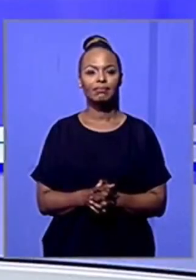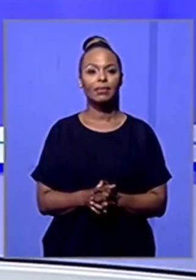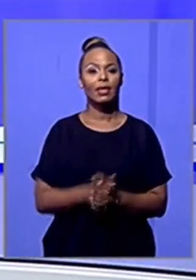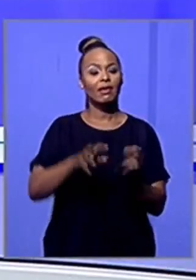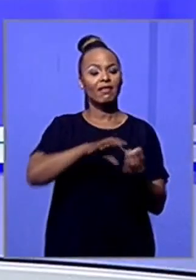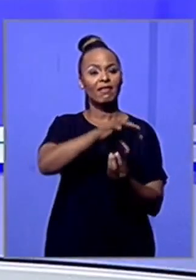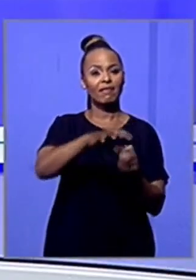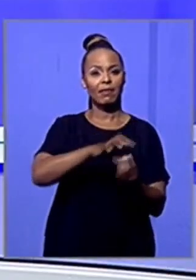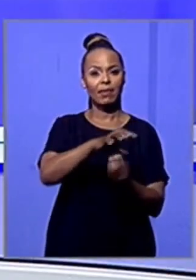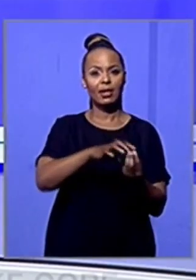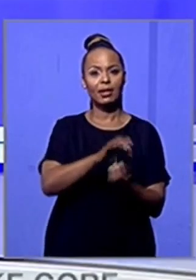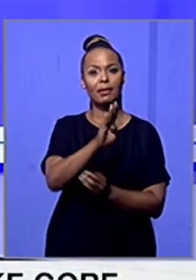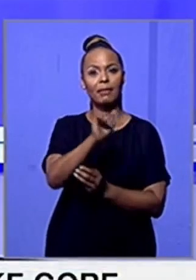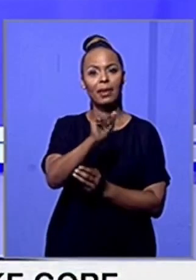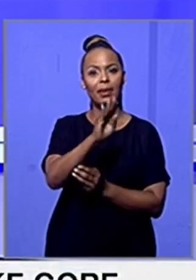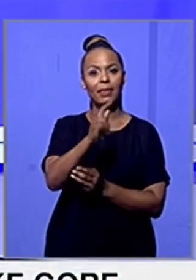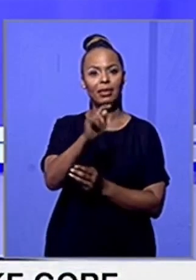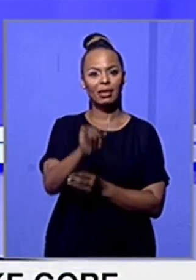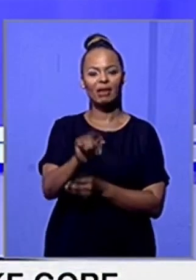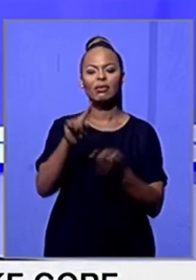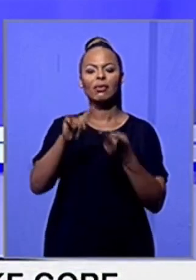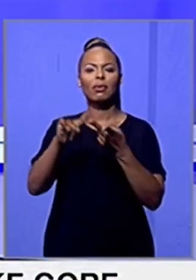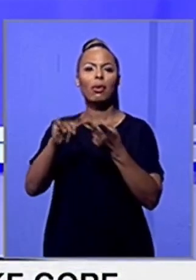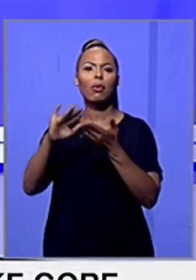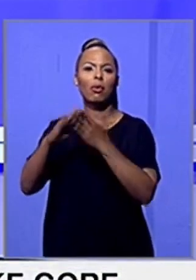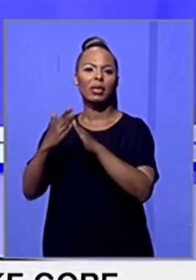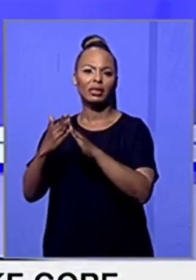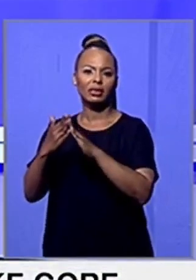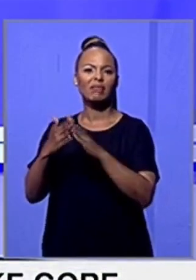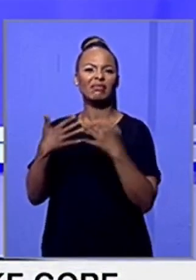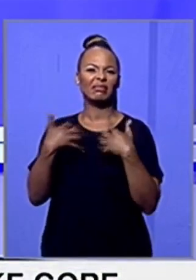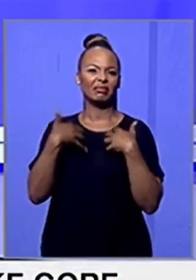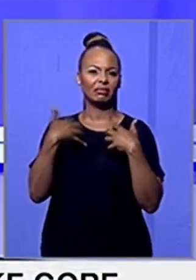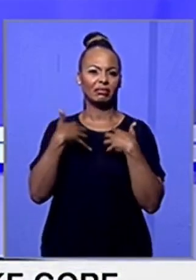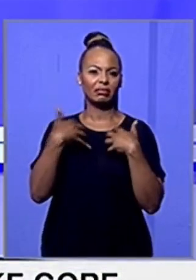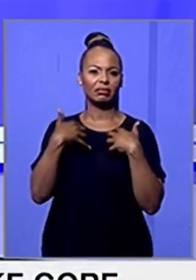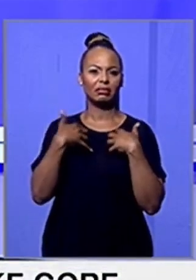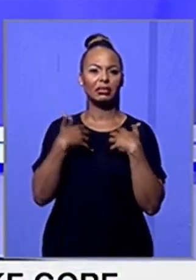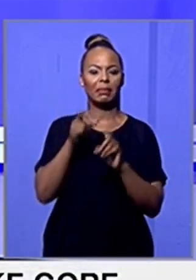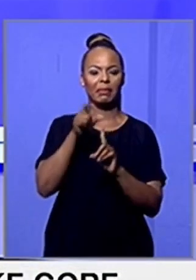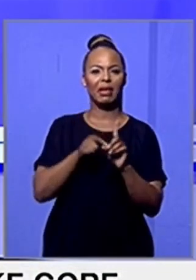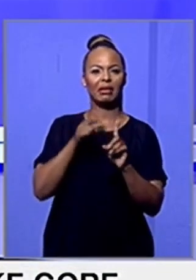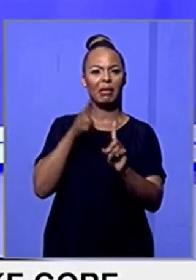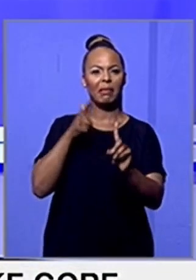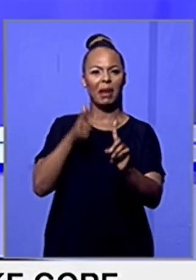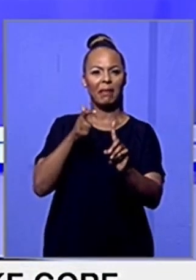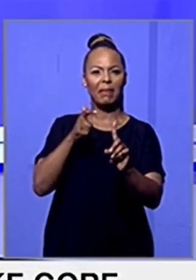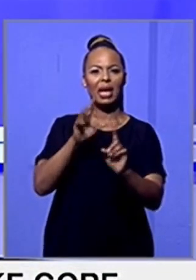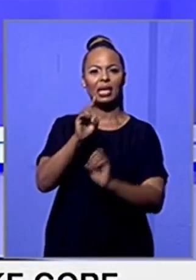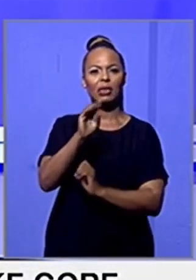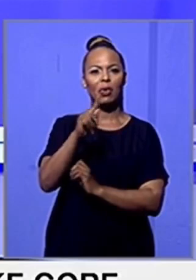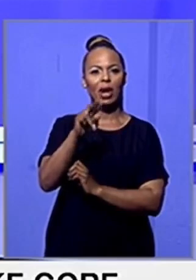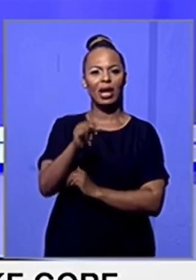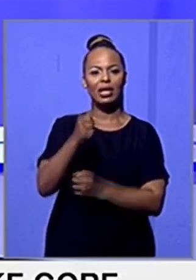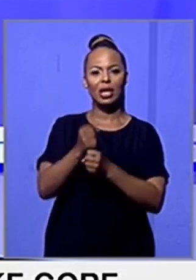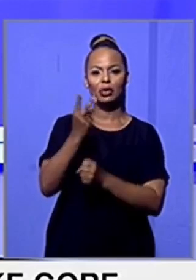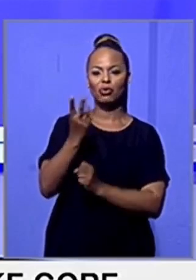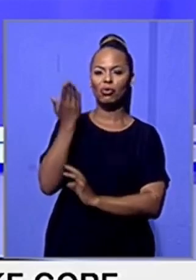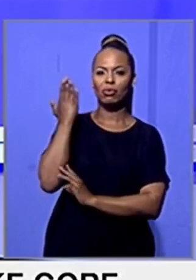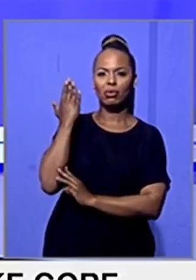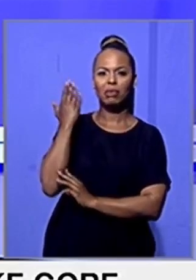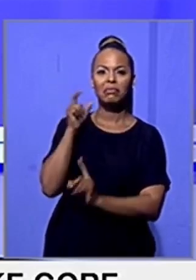Lelapa la ga Babita Deokaran le mekgatlo ya baagi ba tshwengwa ke gore morulaganyi mogolo yo a thuntshitseng Deokaran dingwaga di le pedi tse di